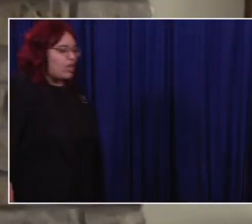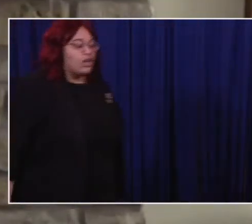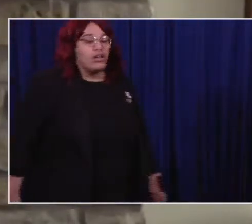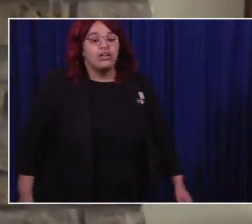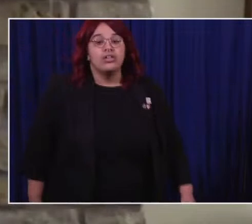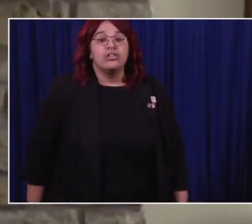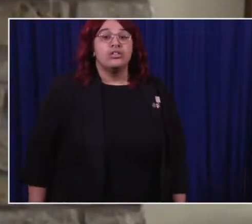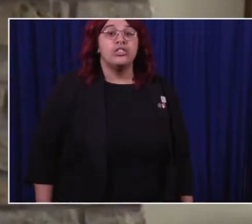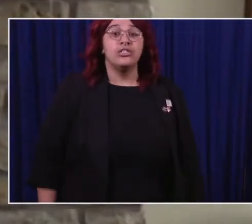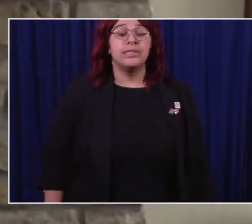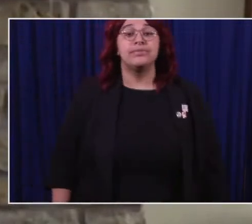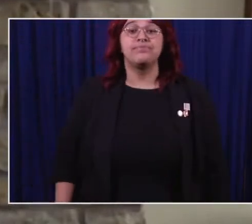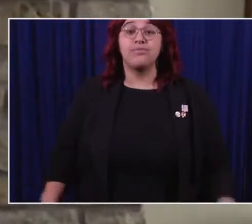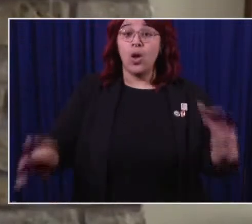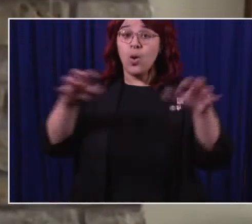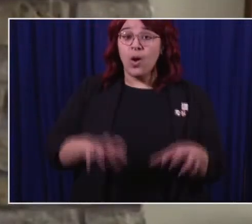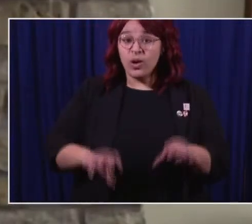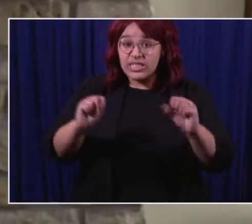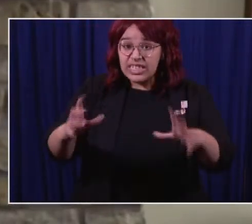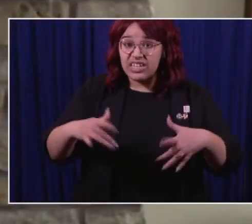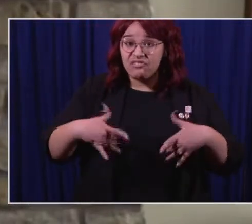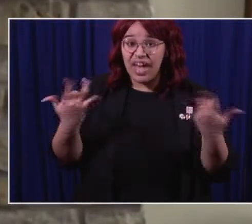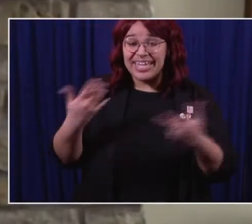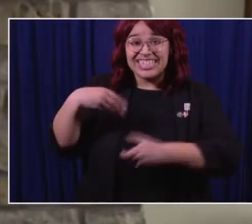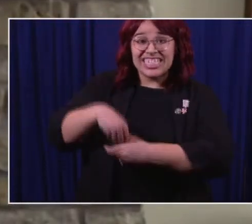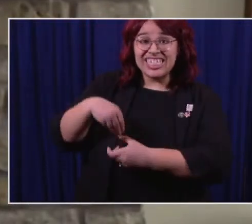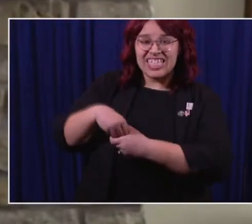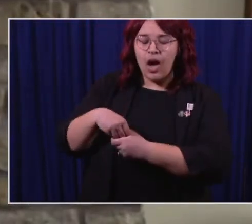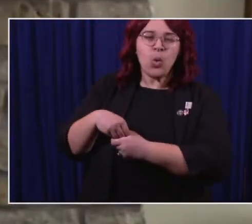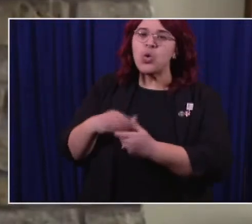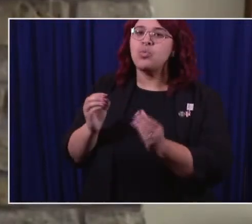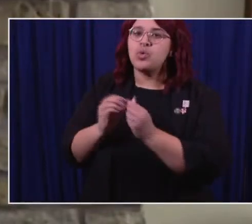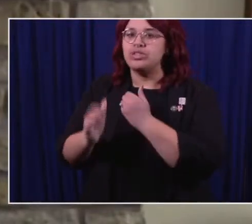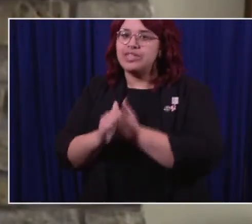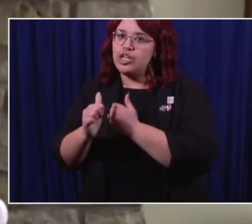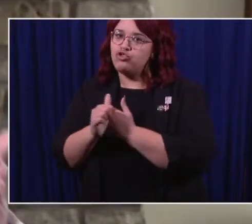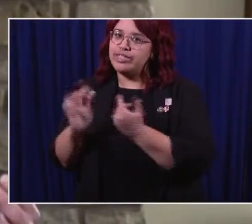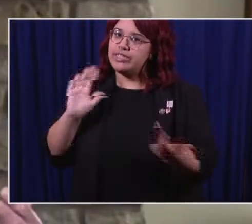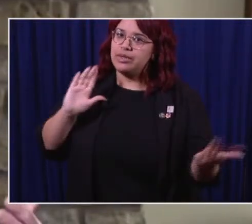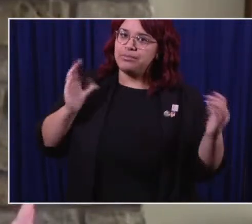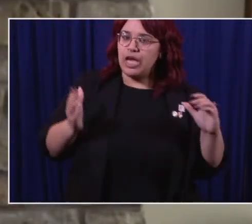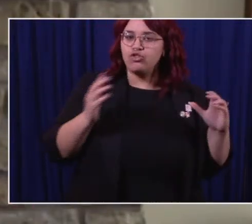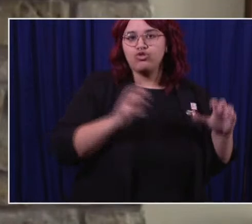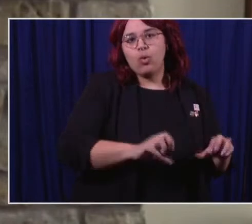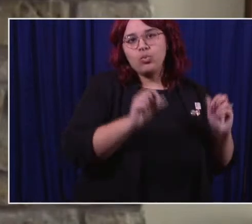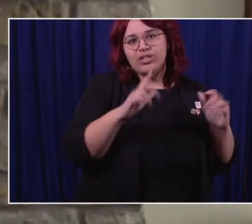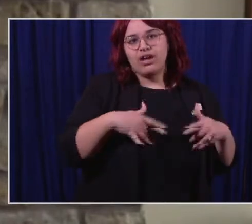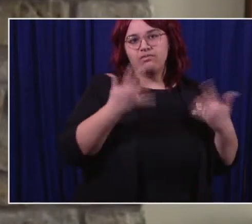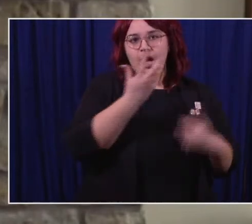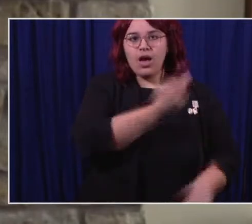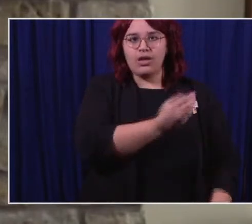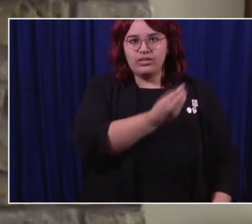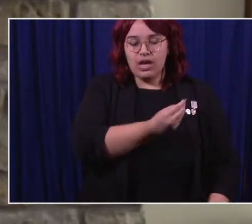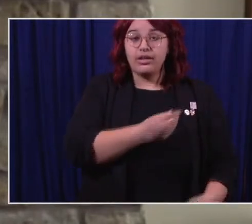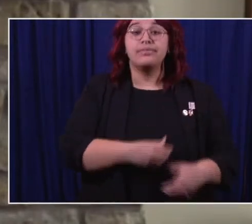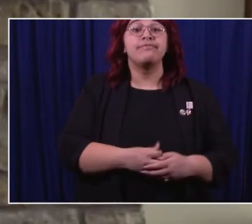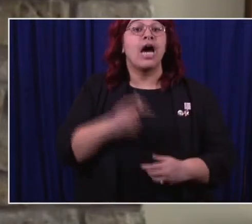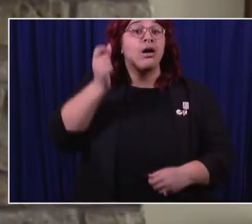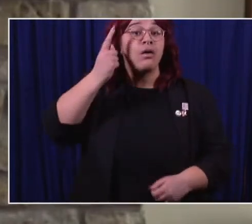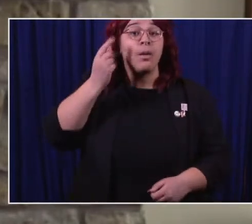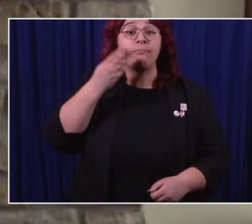but there is a difference between a place like the Blue Jackets, where they've